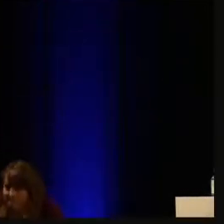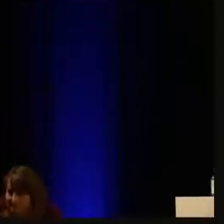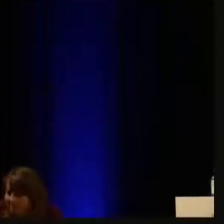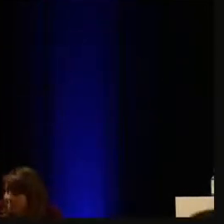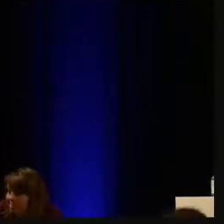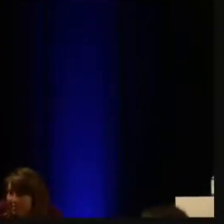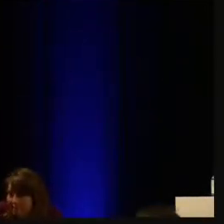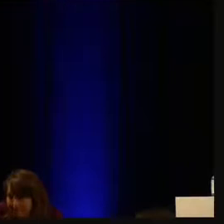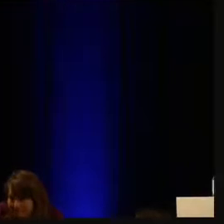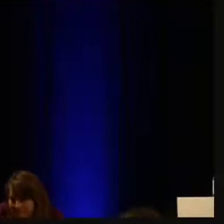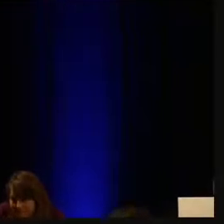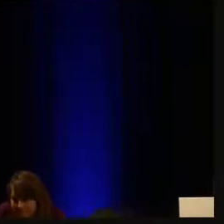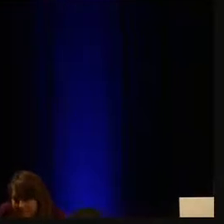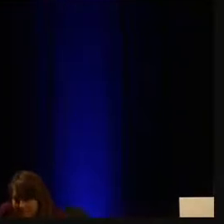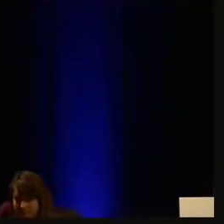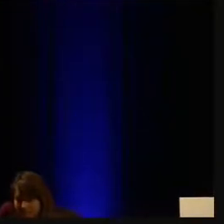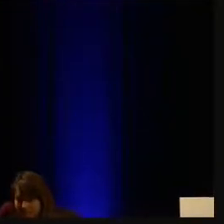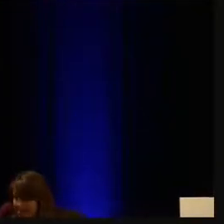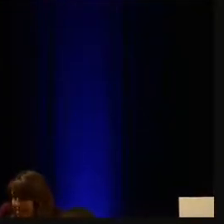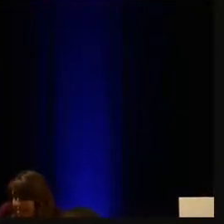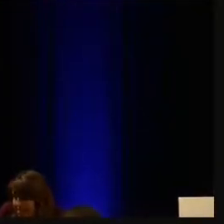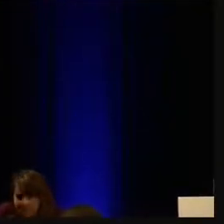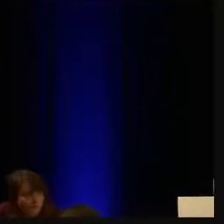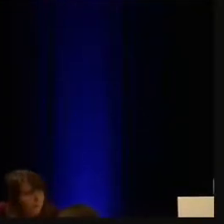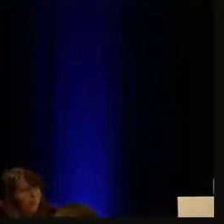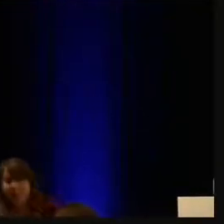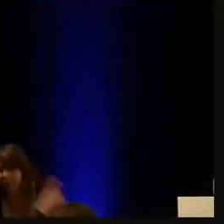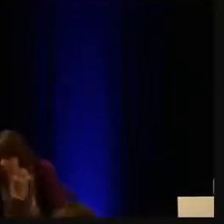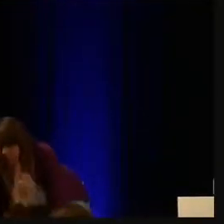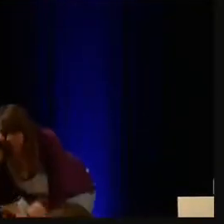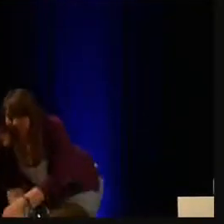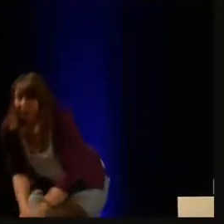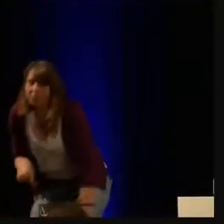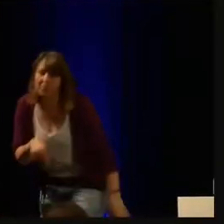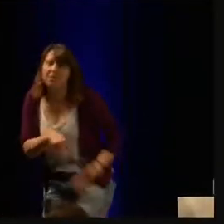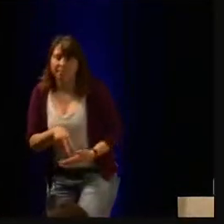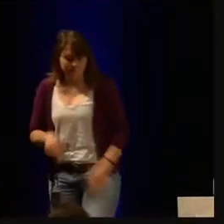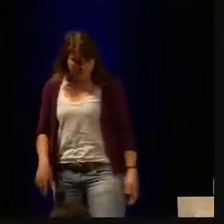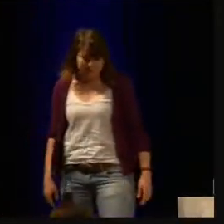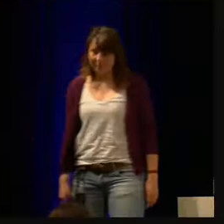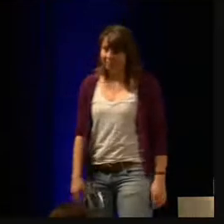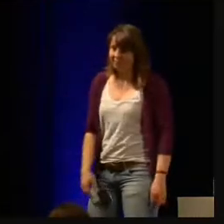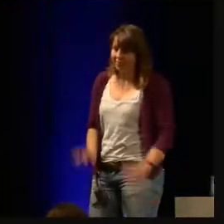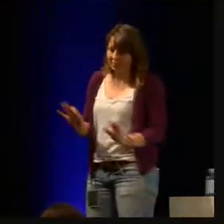Please give them a warm welcome. Ja, vielen Dank. Moin erstmal. Thank you very much. Good